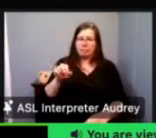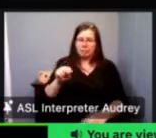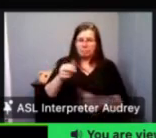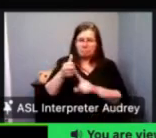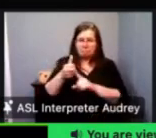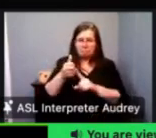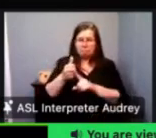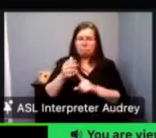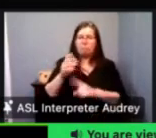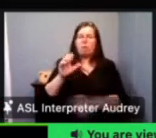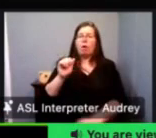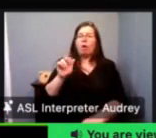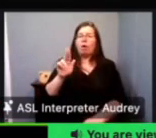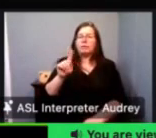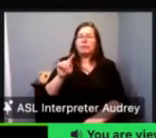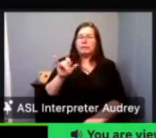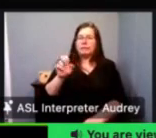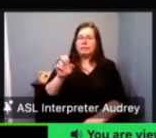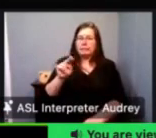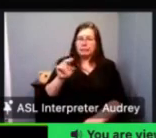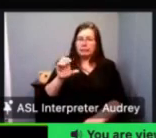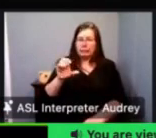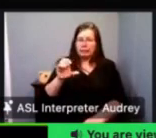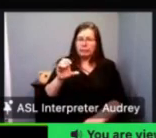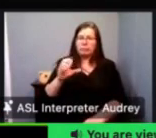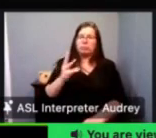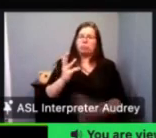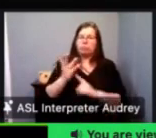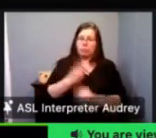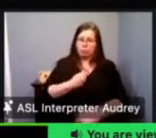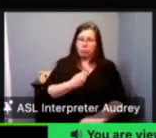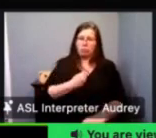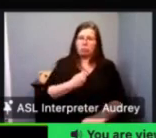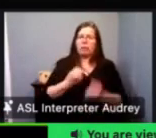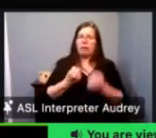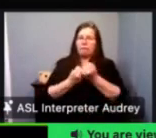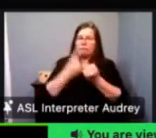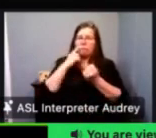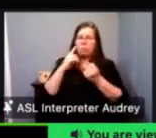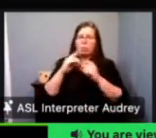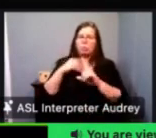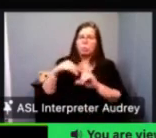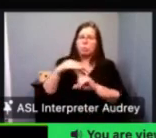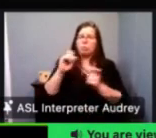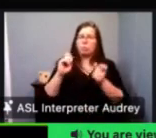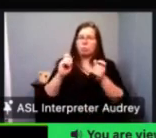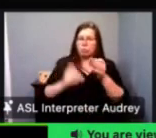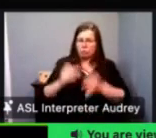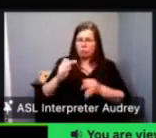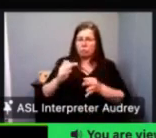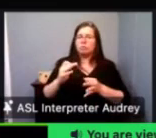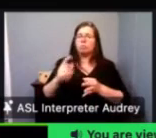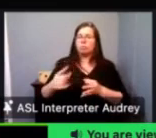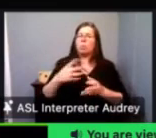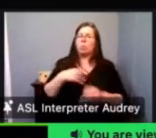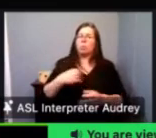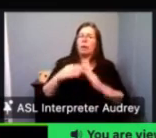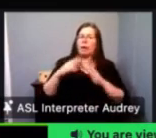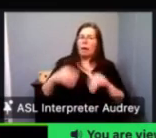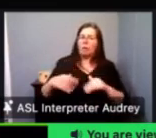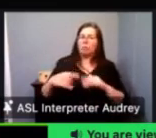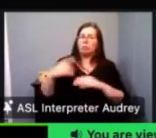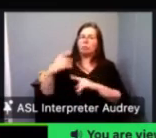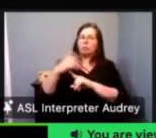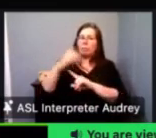for social justice, a White House champion of change, a recipient, created disability